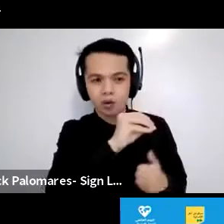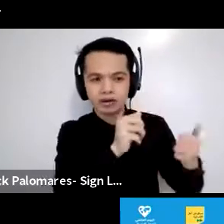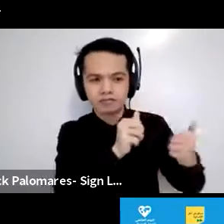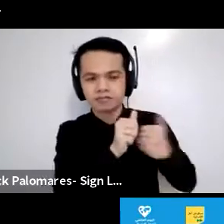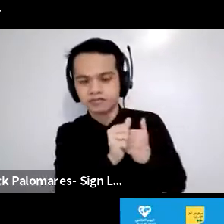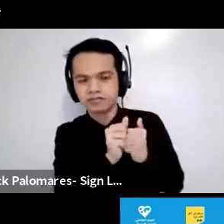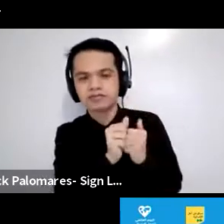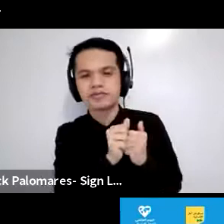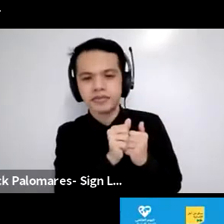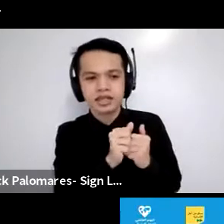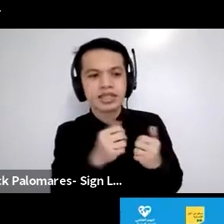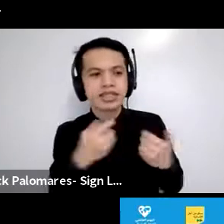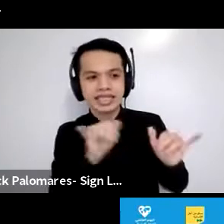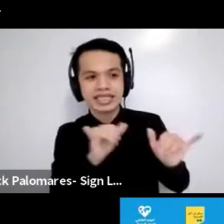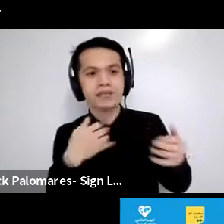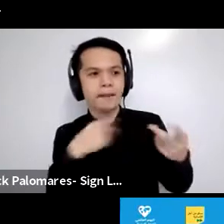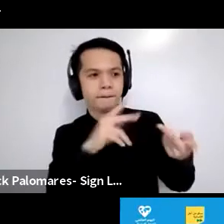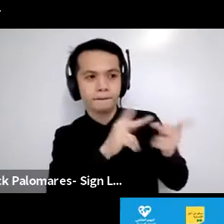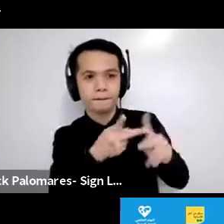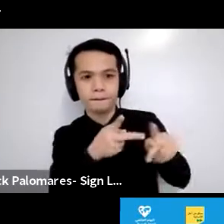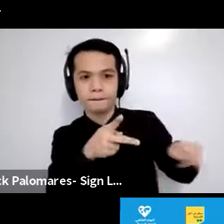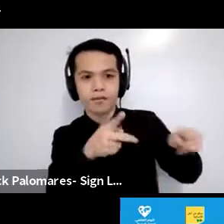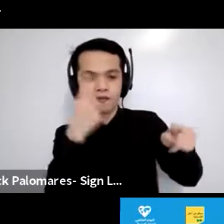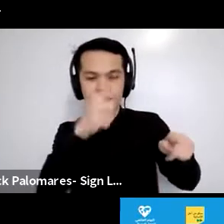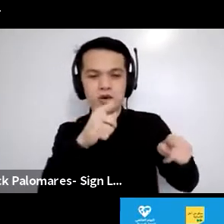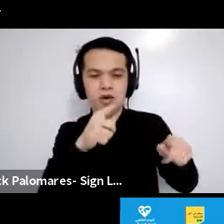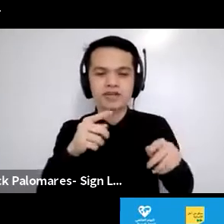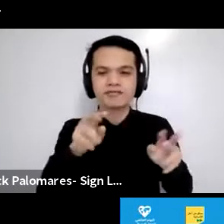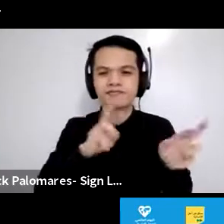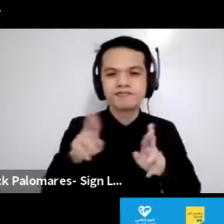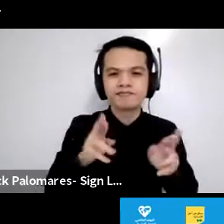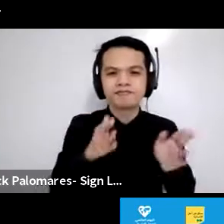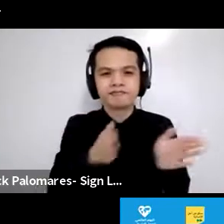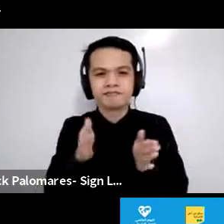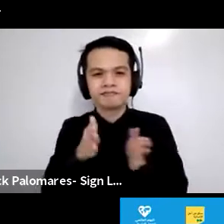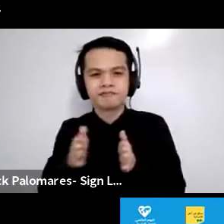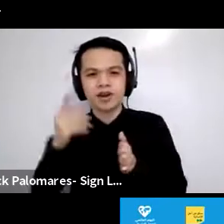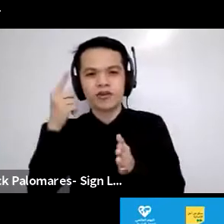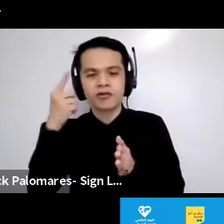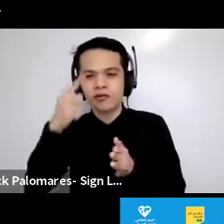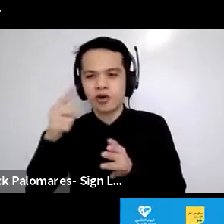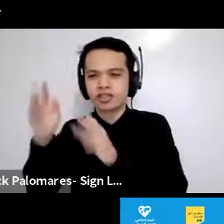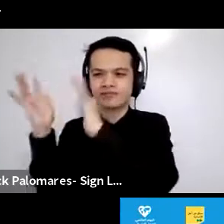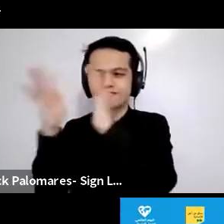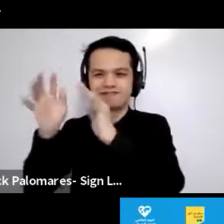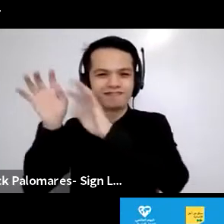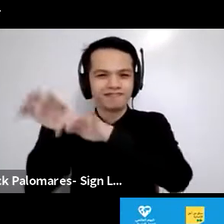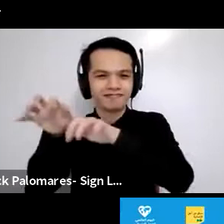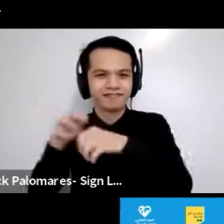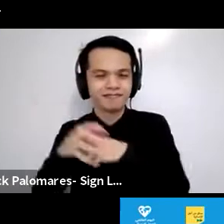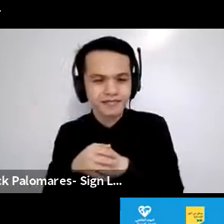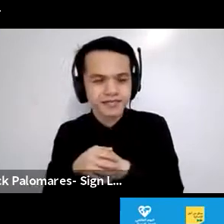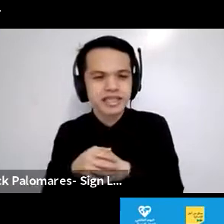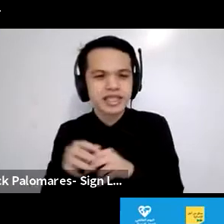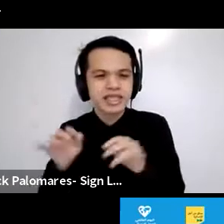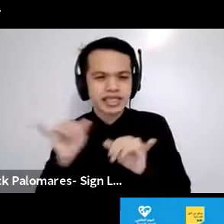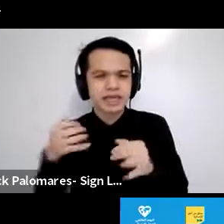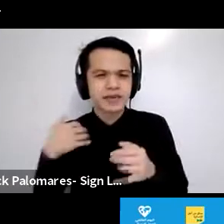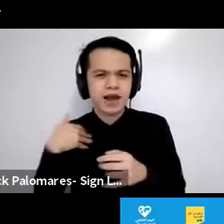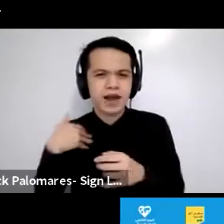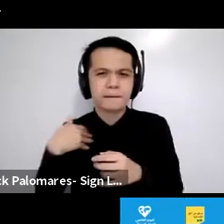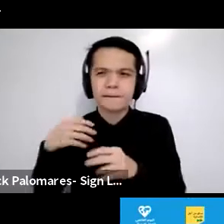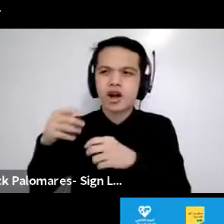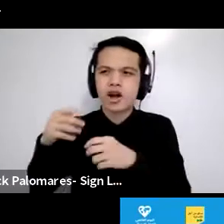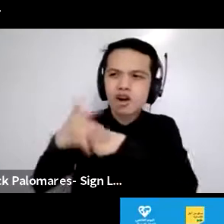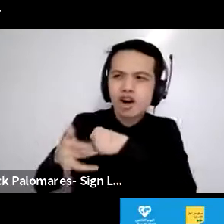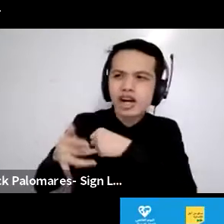with partners on anticipatory actions for floods and tropical cyclones. We use impact-based forecasting,